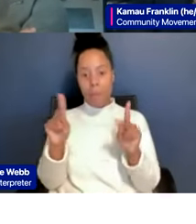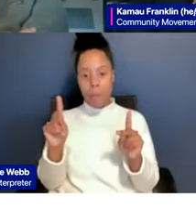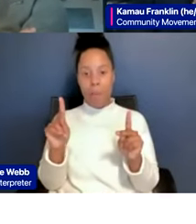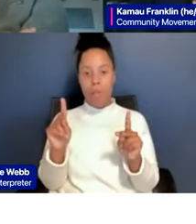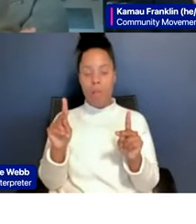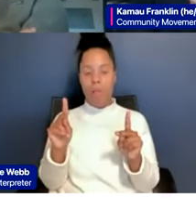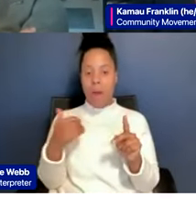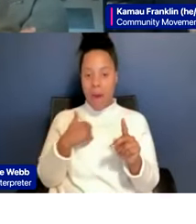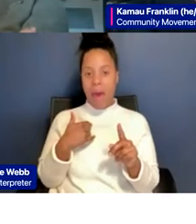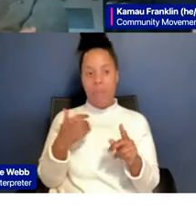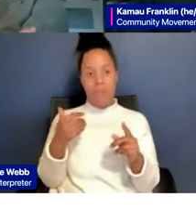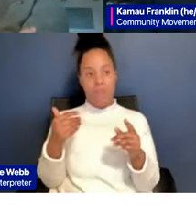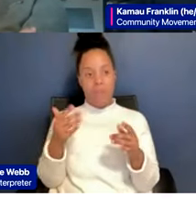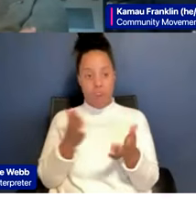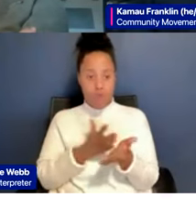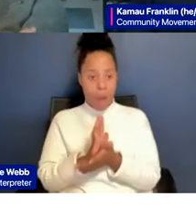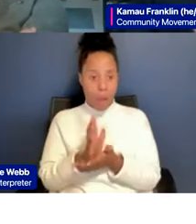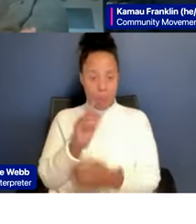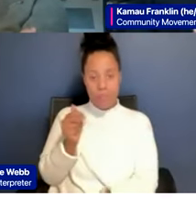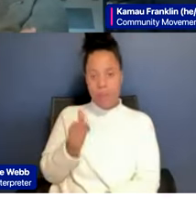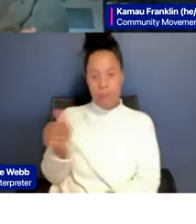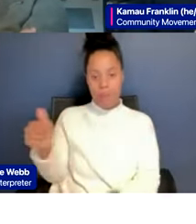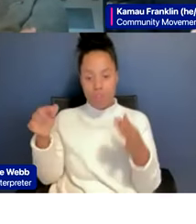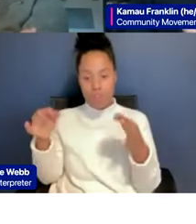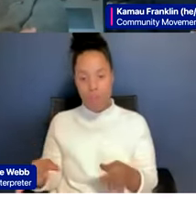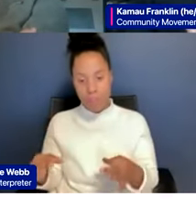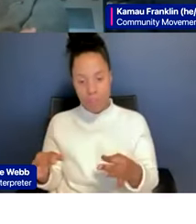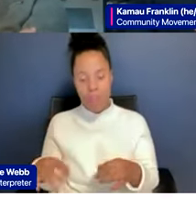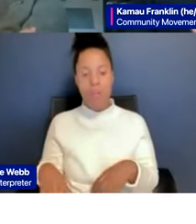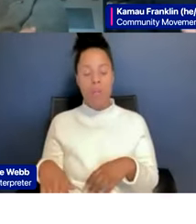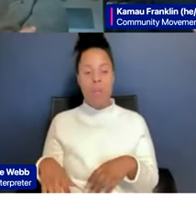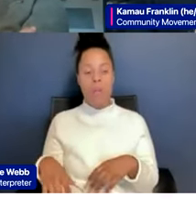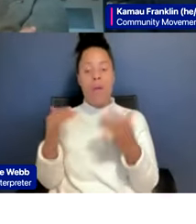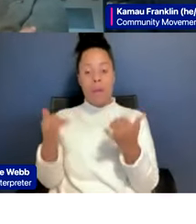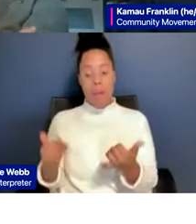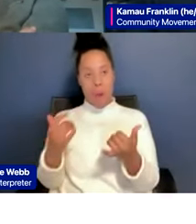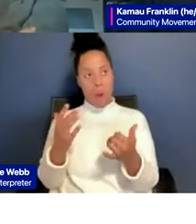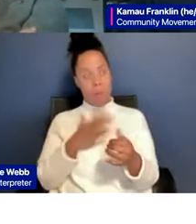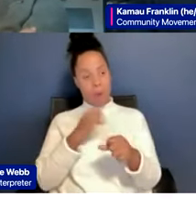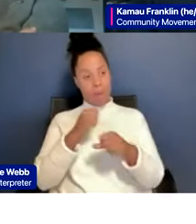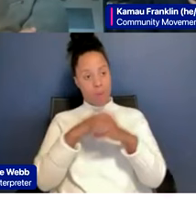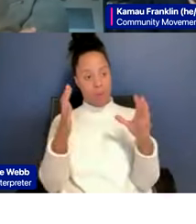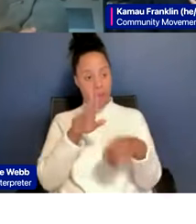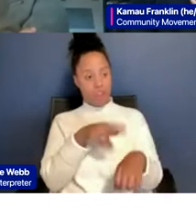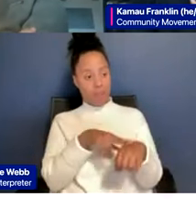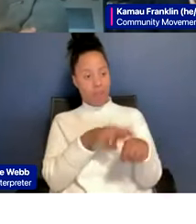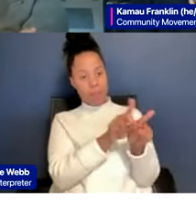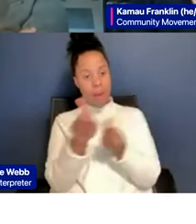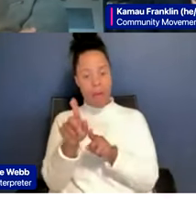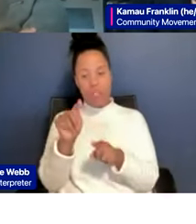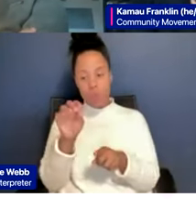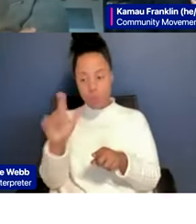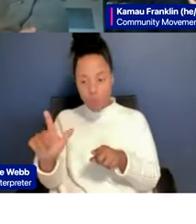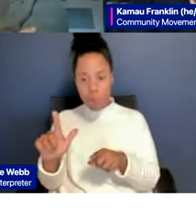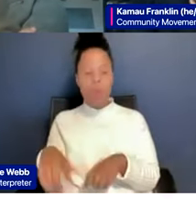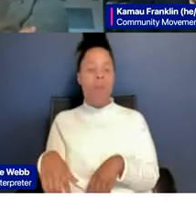nationalism, that Black people have a right to self-determination. But I don't consider myself nationalism as a tool as well as an ideology. I'm not a narrow nationalist.